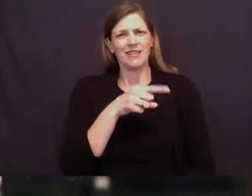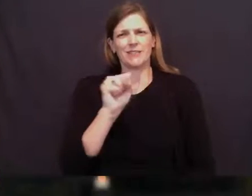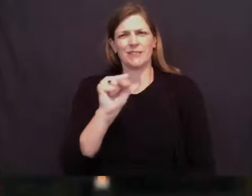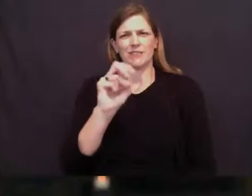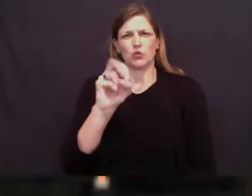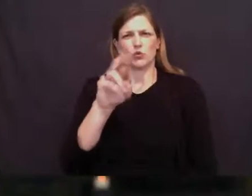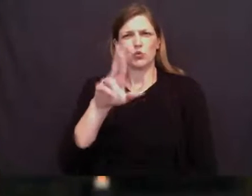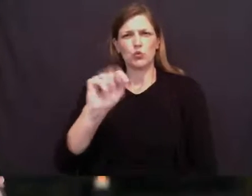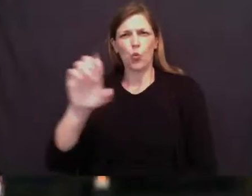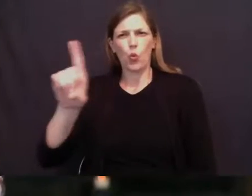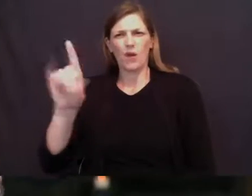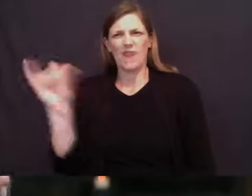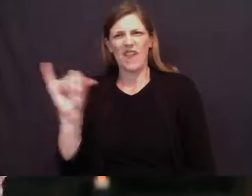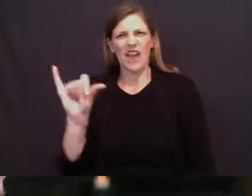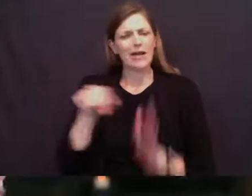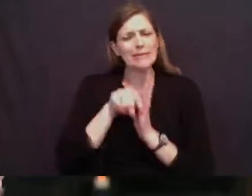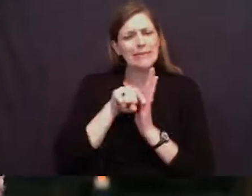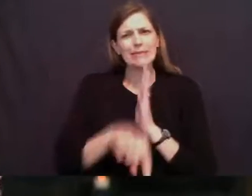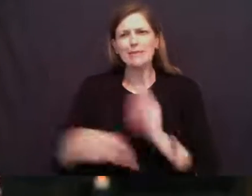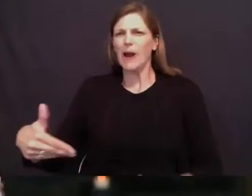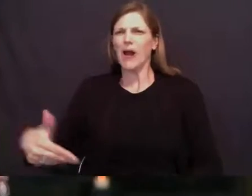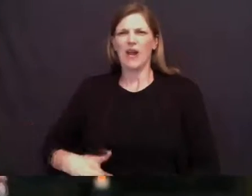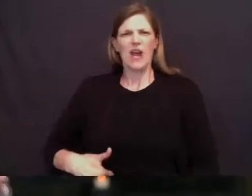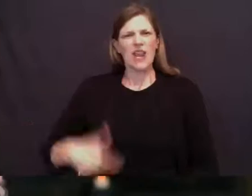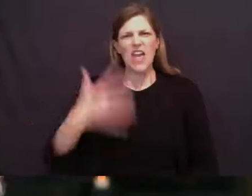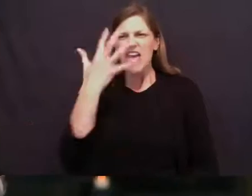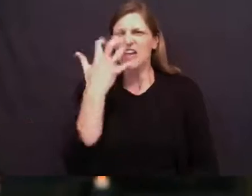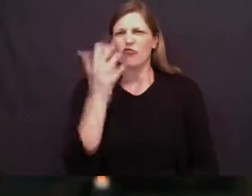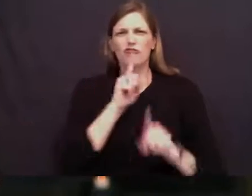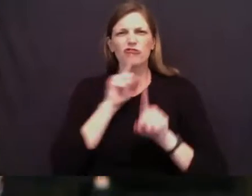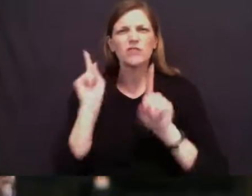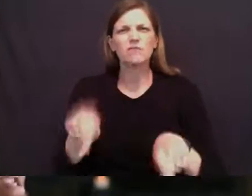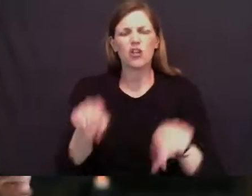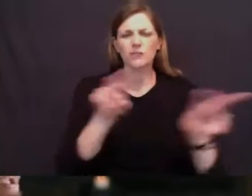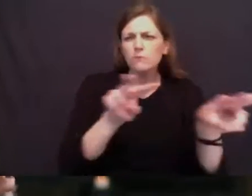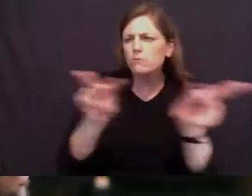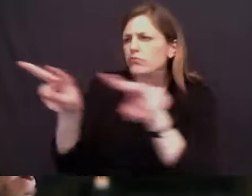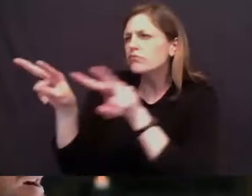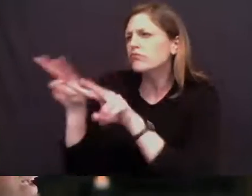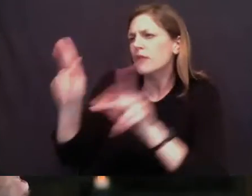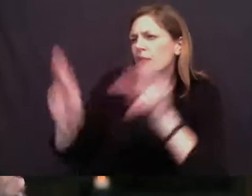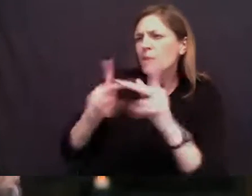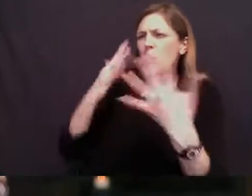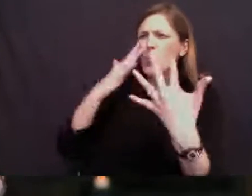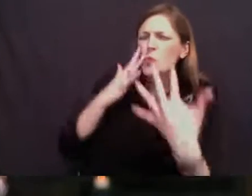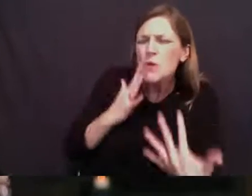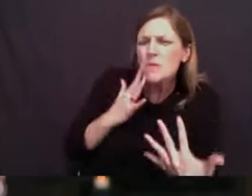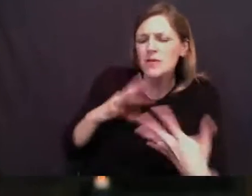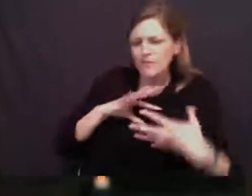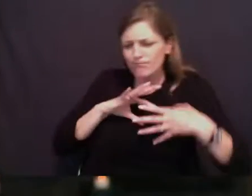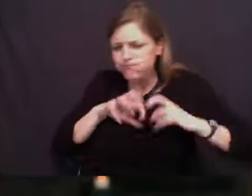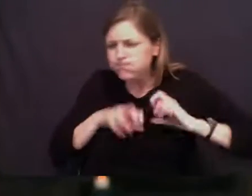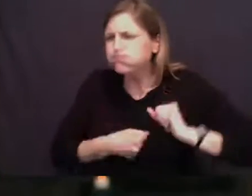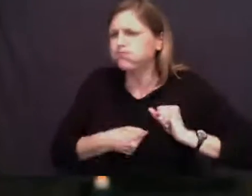deep gut angry response. He's looking at all these people who are weeping and hurting and feeling confused